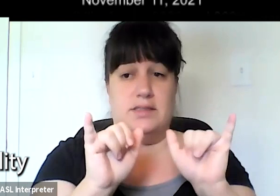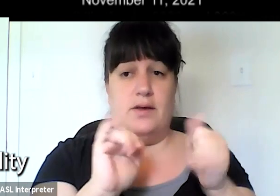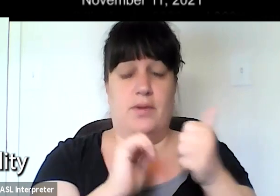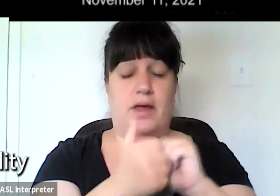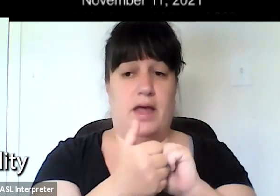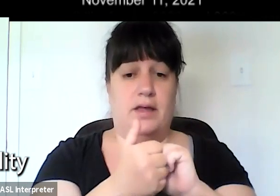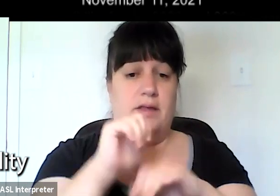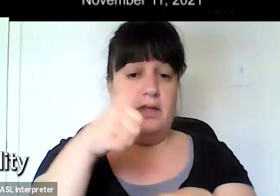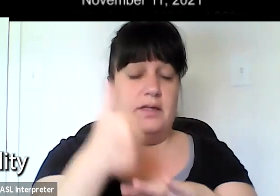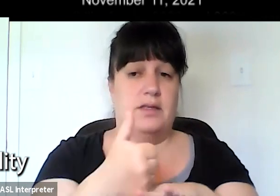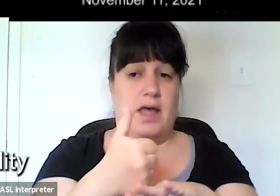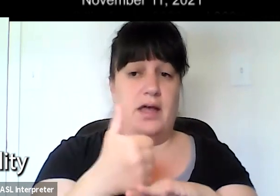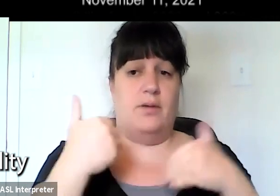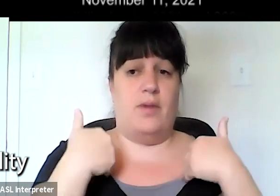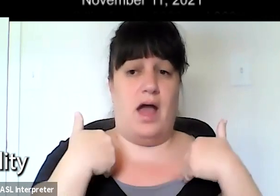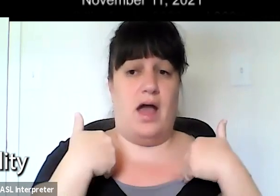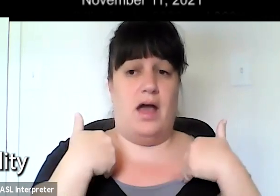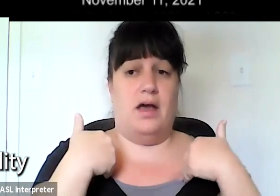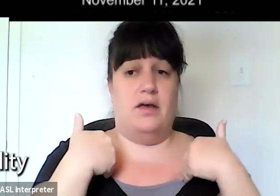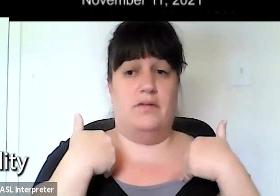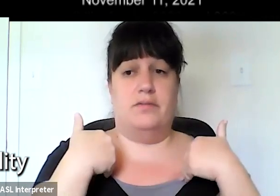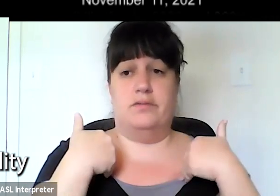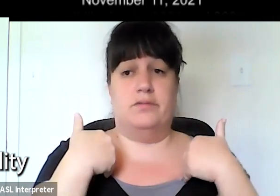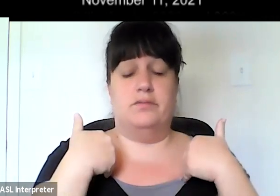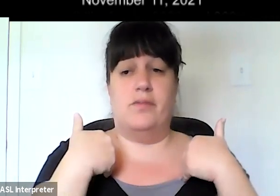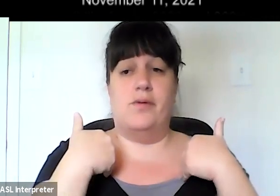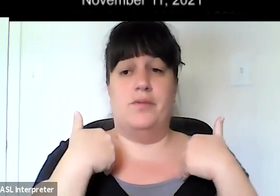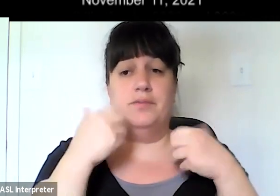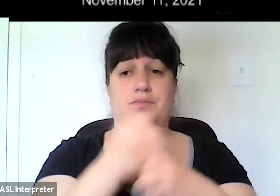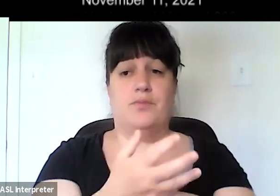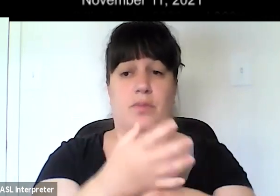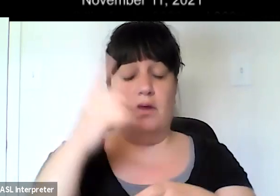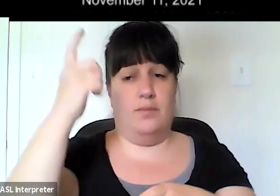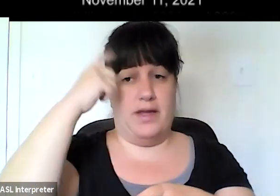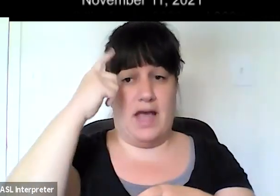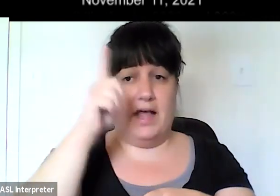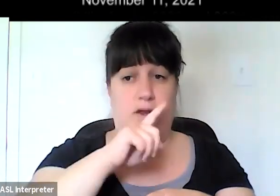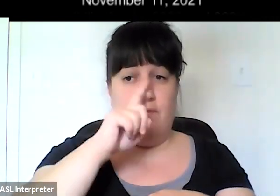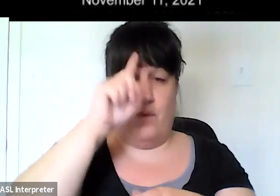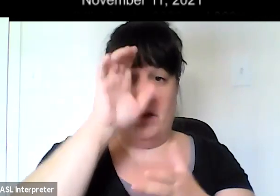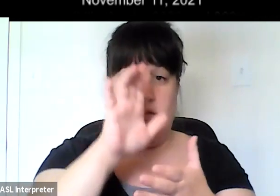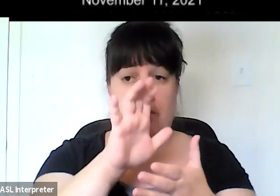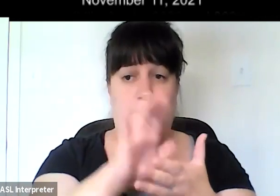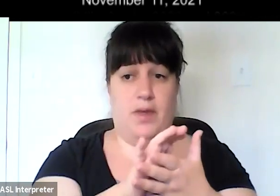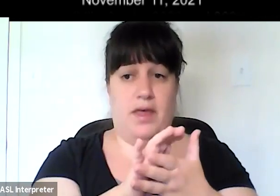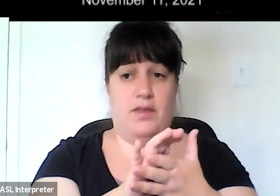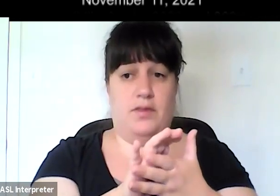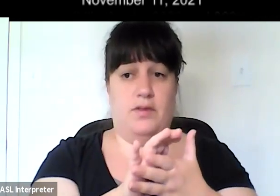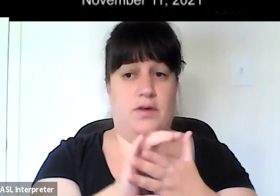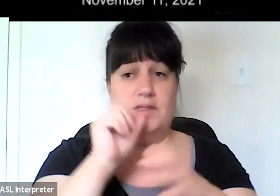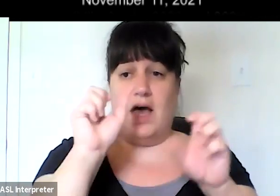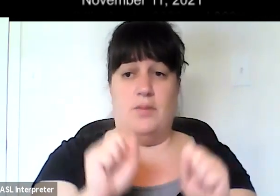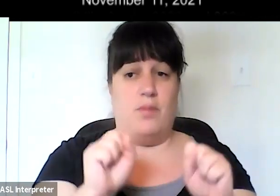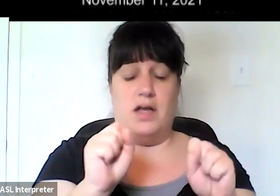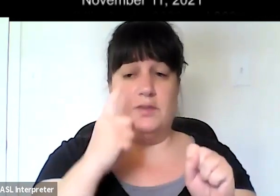developed and set up, has caused sort of a mentality or a false myth that it is not possible